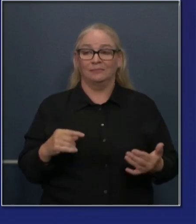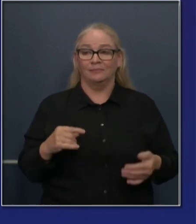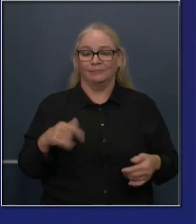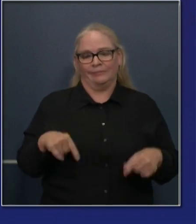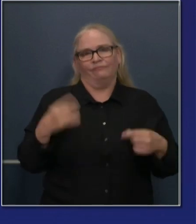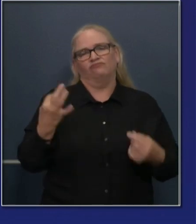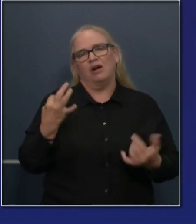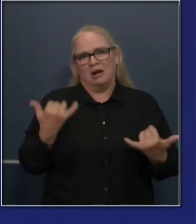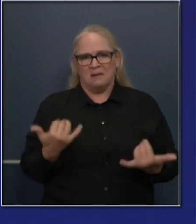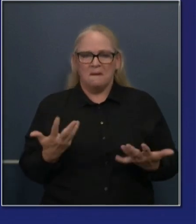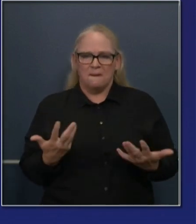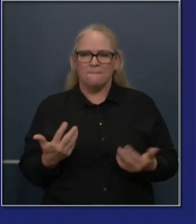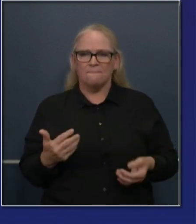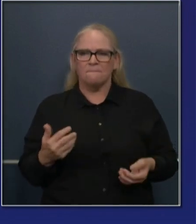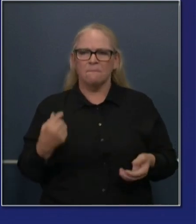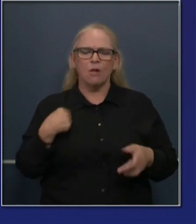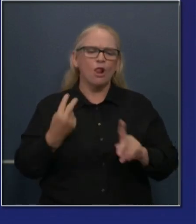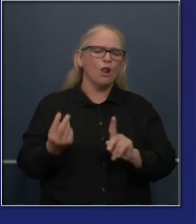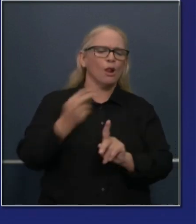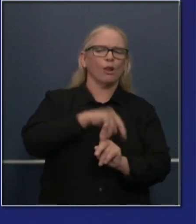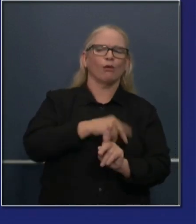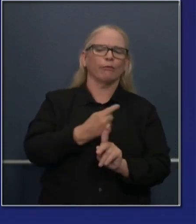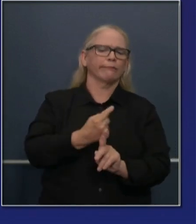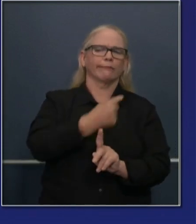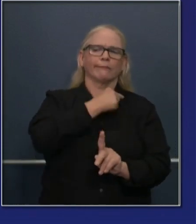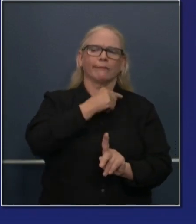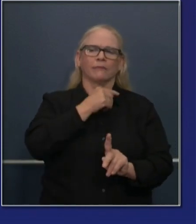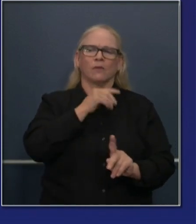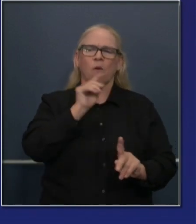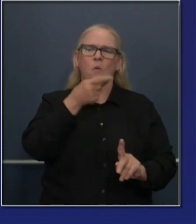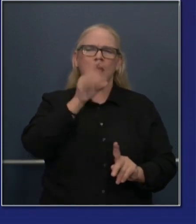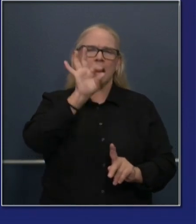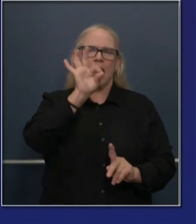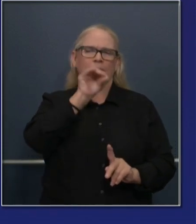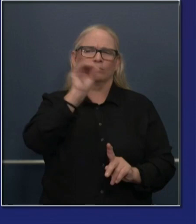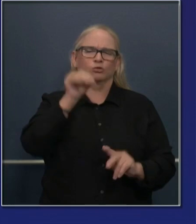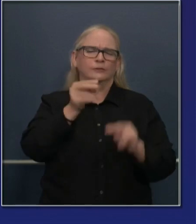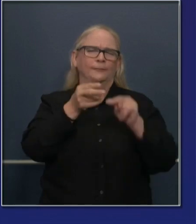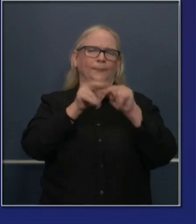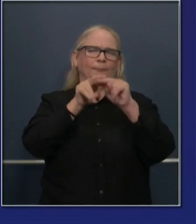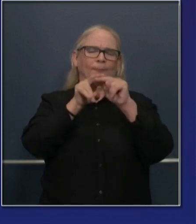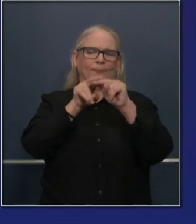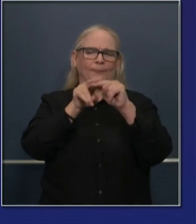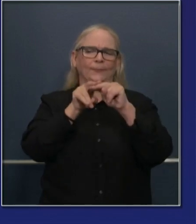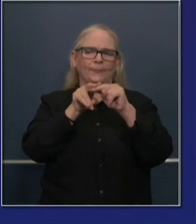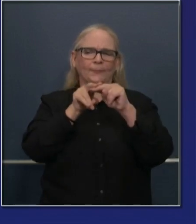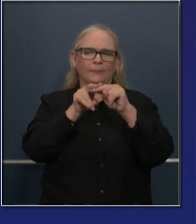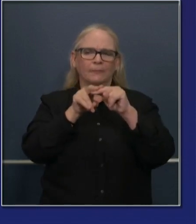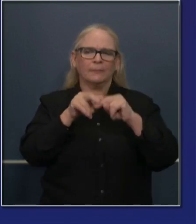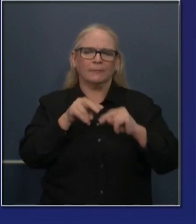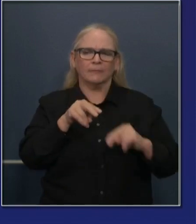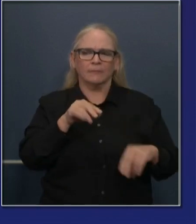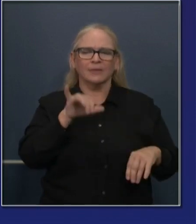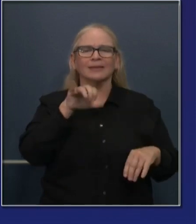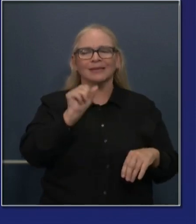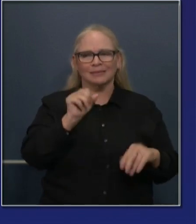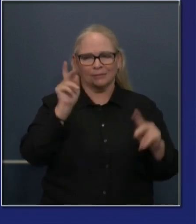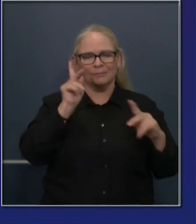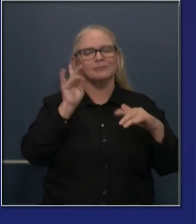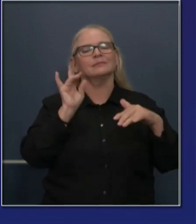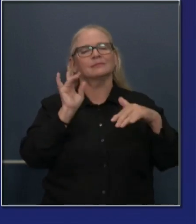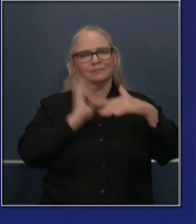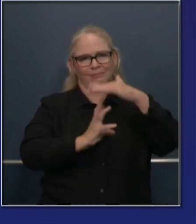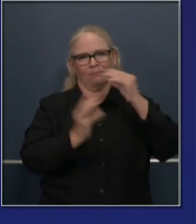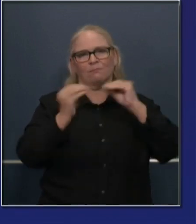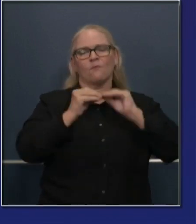it looks 9% increase in hospitalization. So again, hospitalizations are increasing, but there